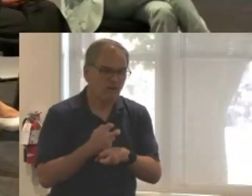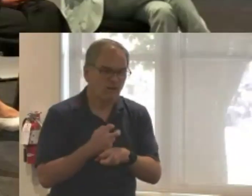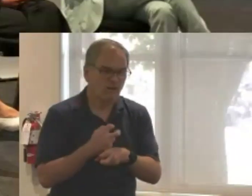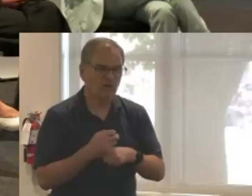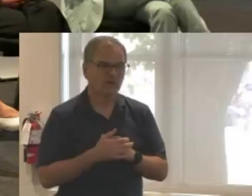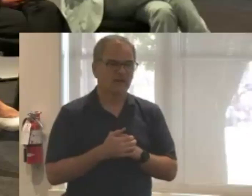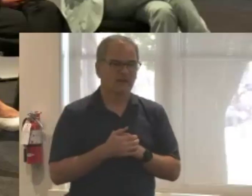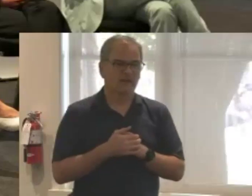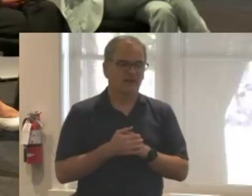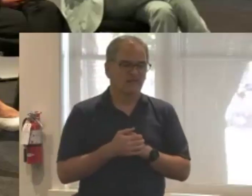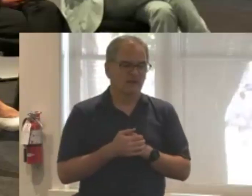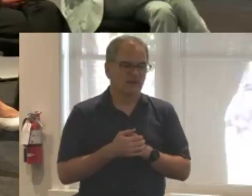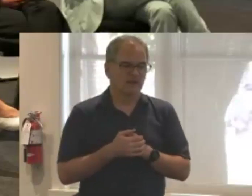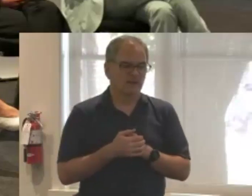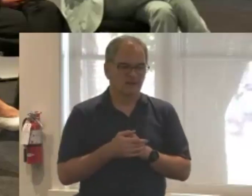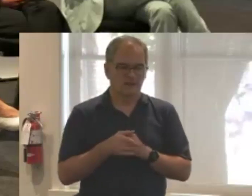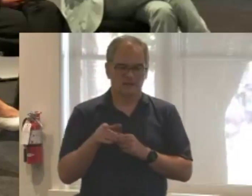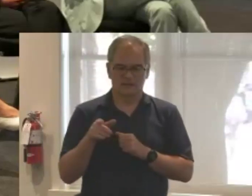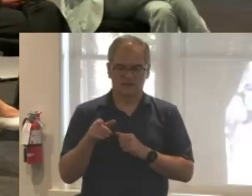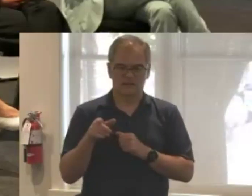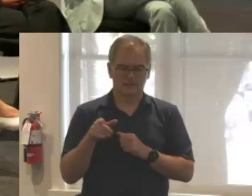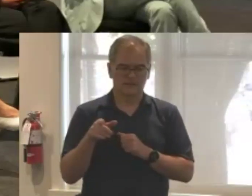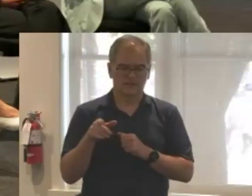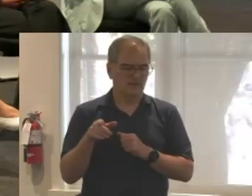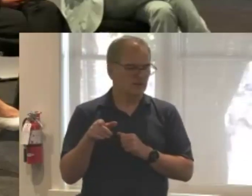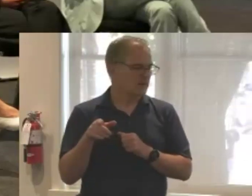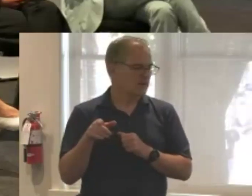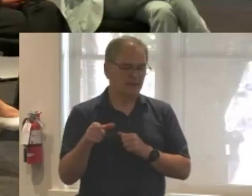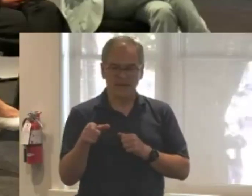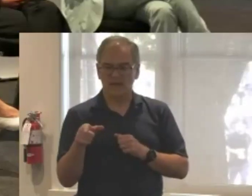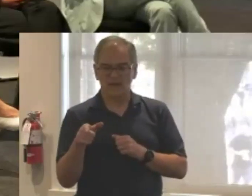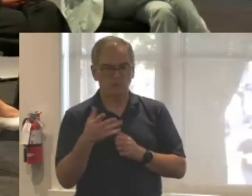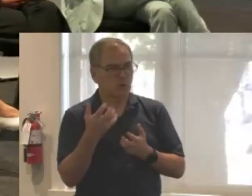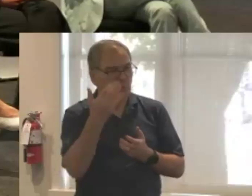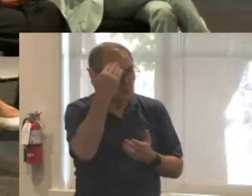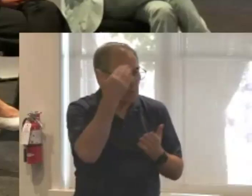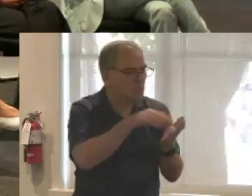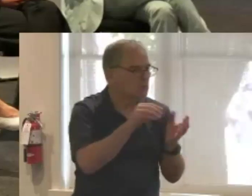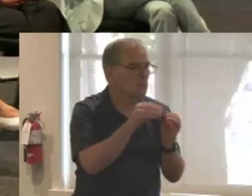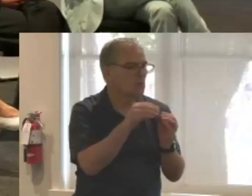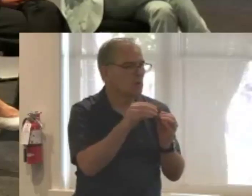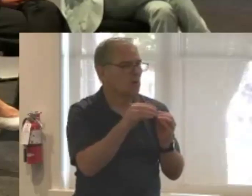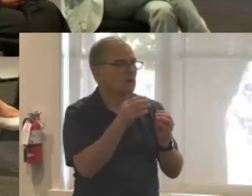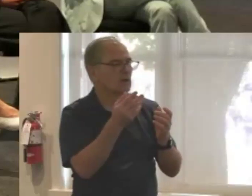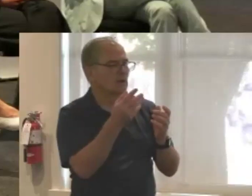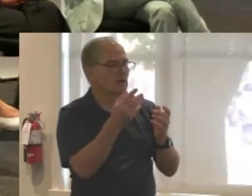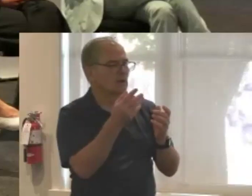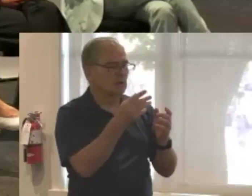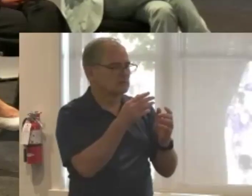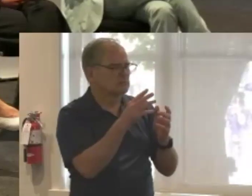be precarious in different aspects, not just their status in the country, but also, like I said, housing